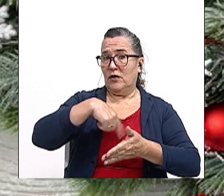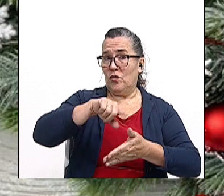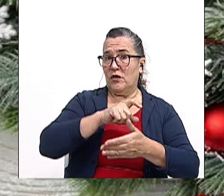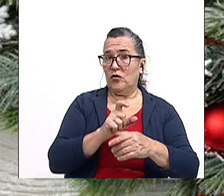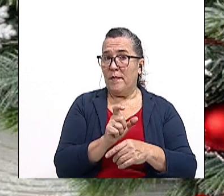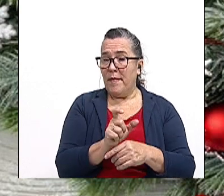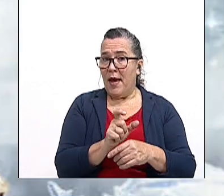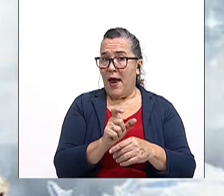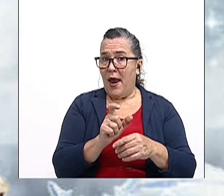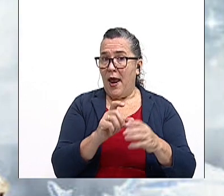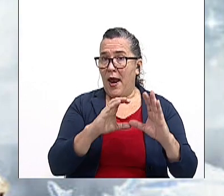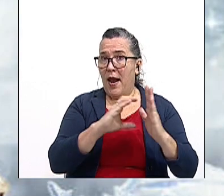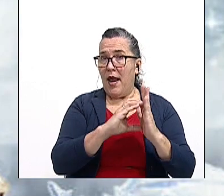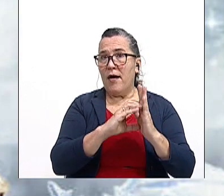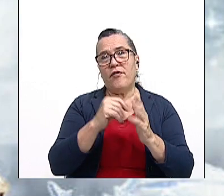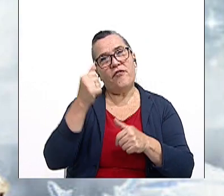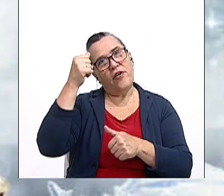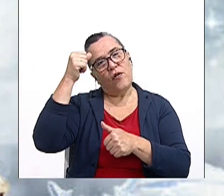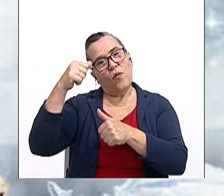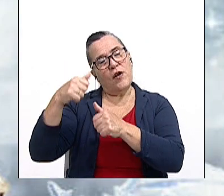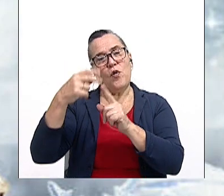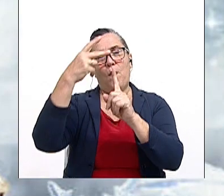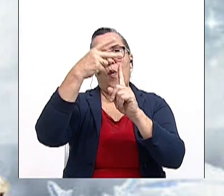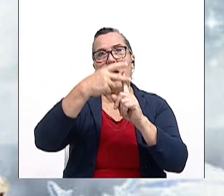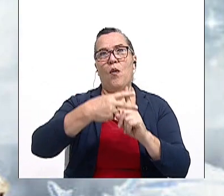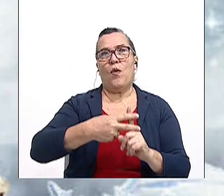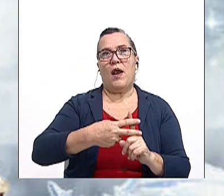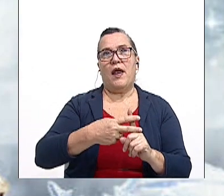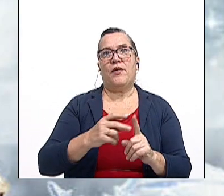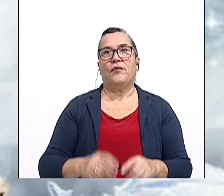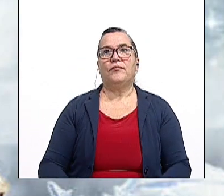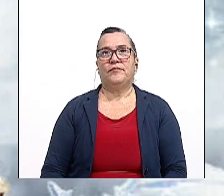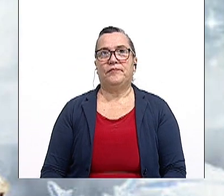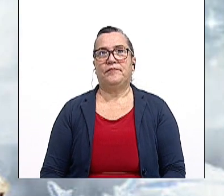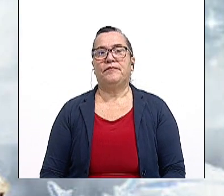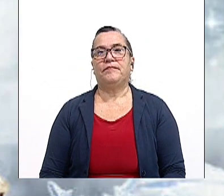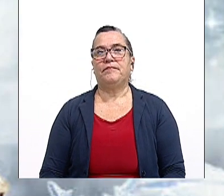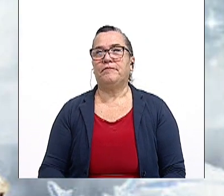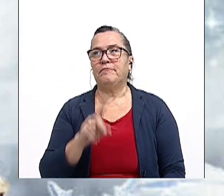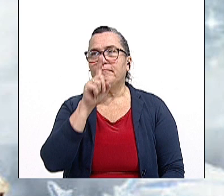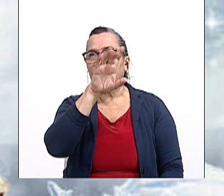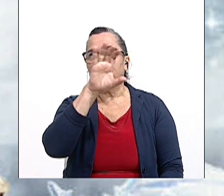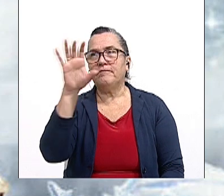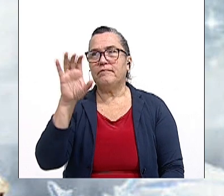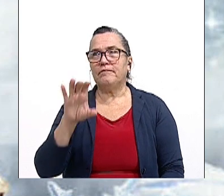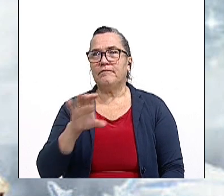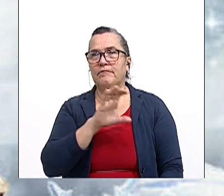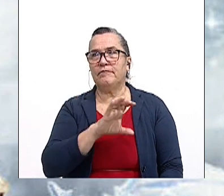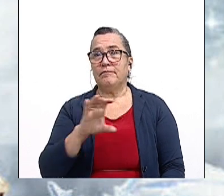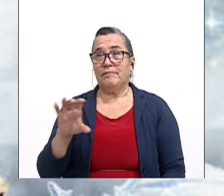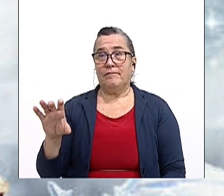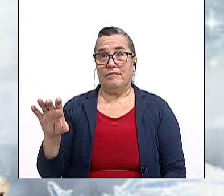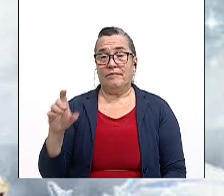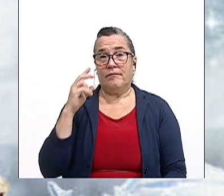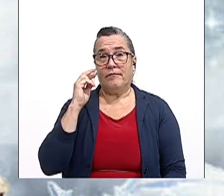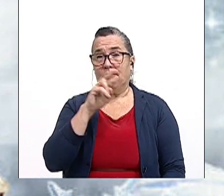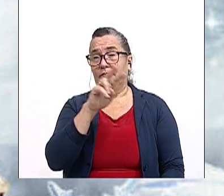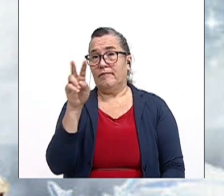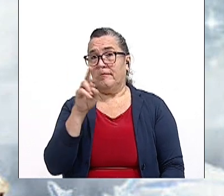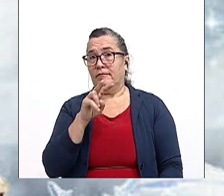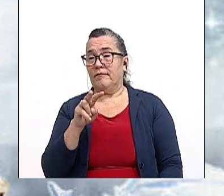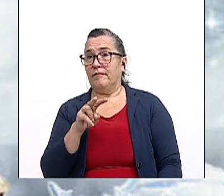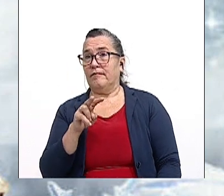today, let's review some vocabulary. Okay, so there you have some pictures and we are going to